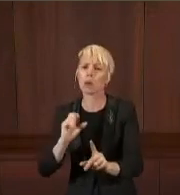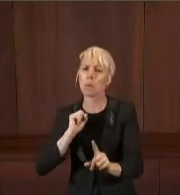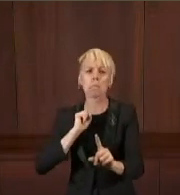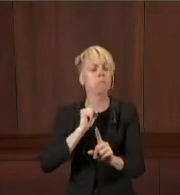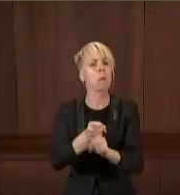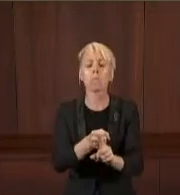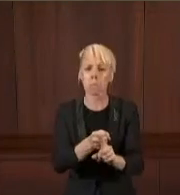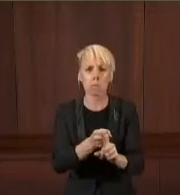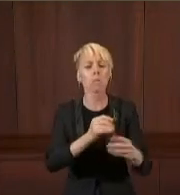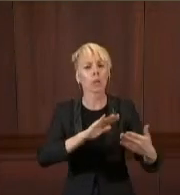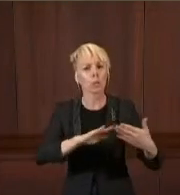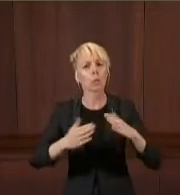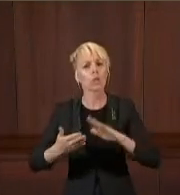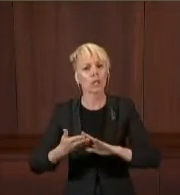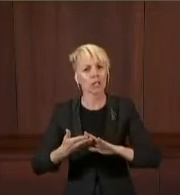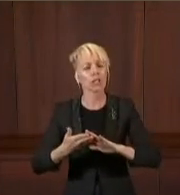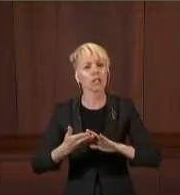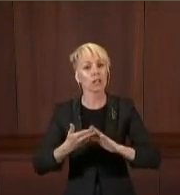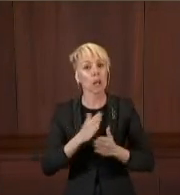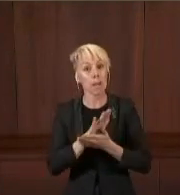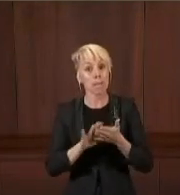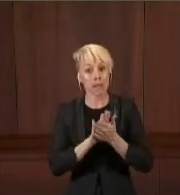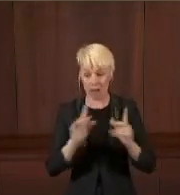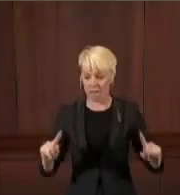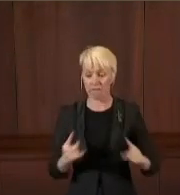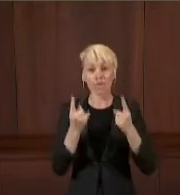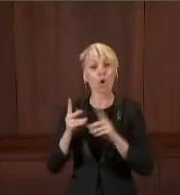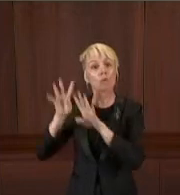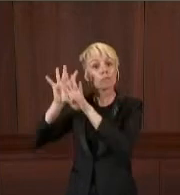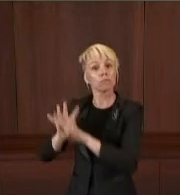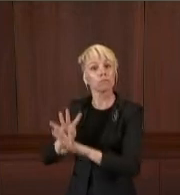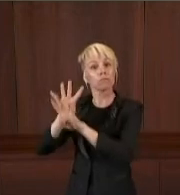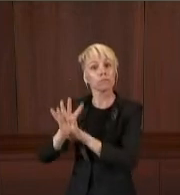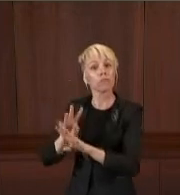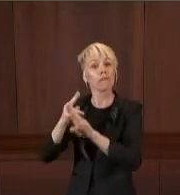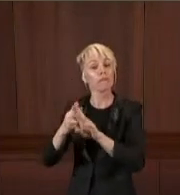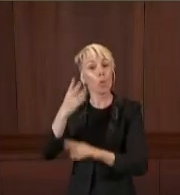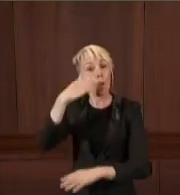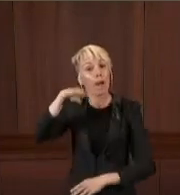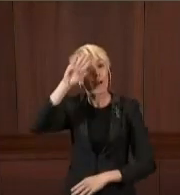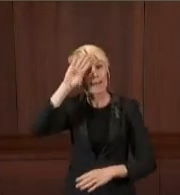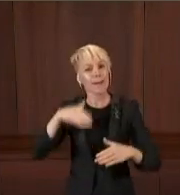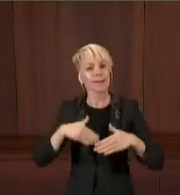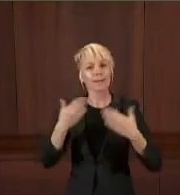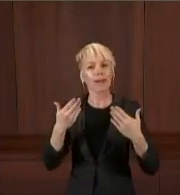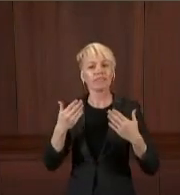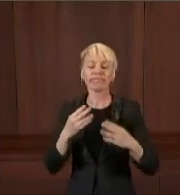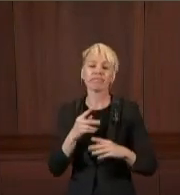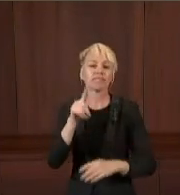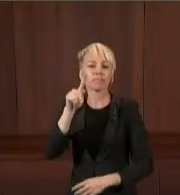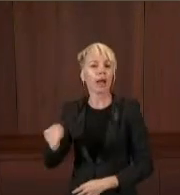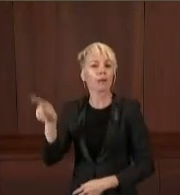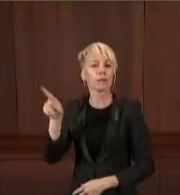community and constrained our first post-war ANZAC commemorations.